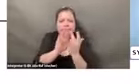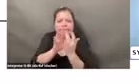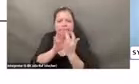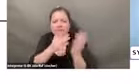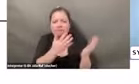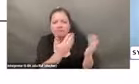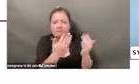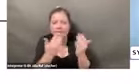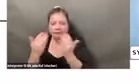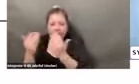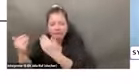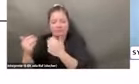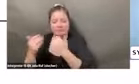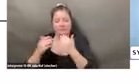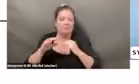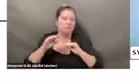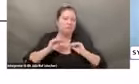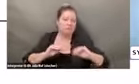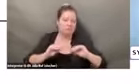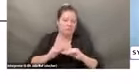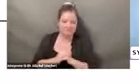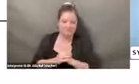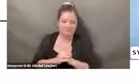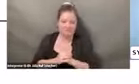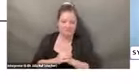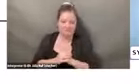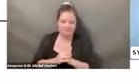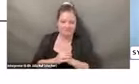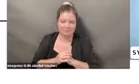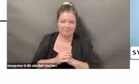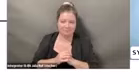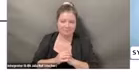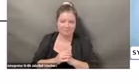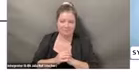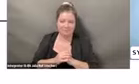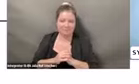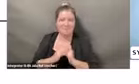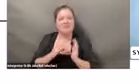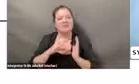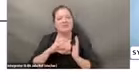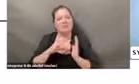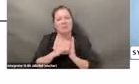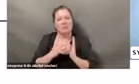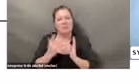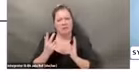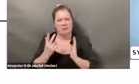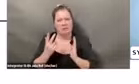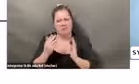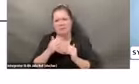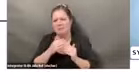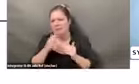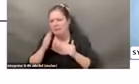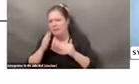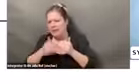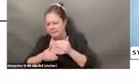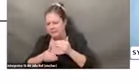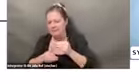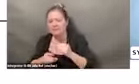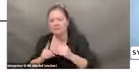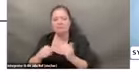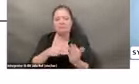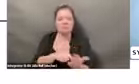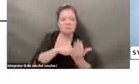The final section of chapter 3 of the practical guidelines also gives guidance on how to